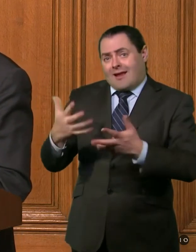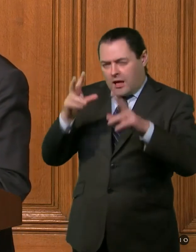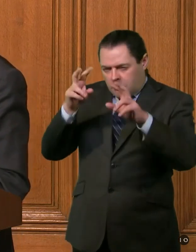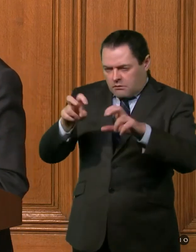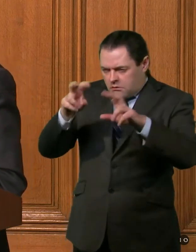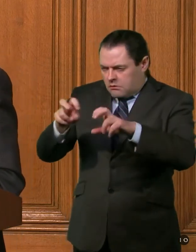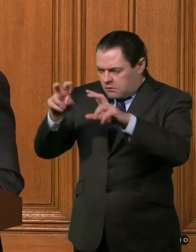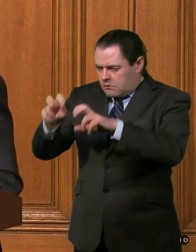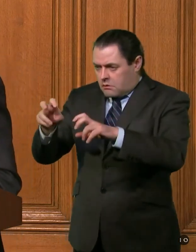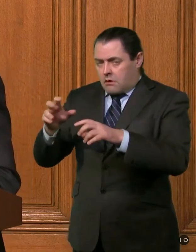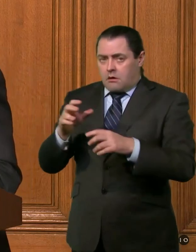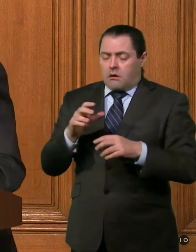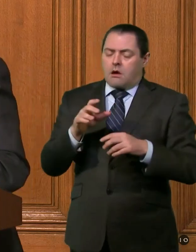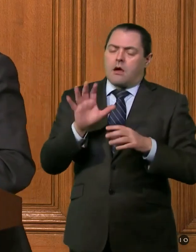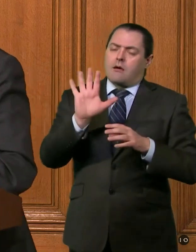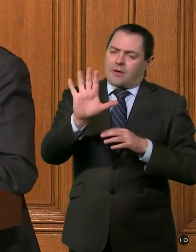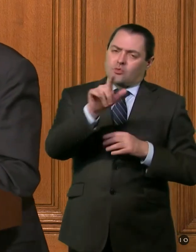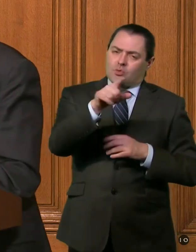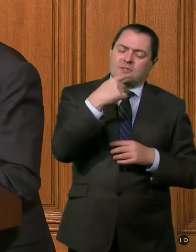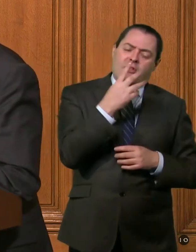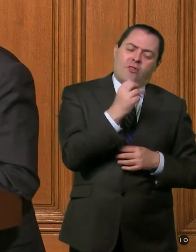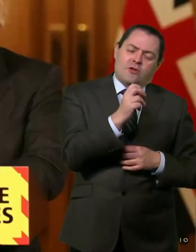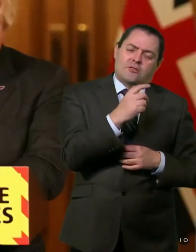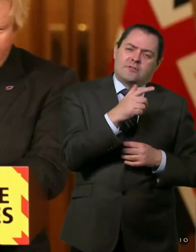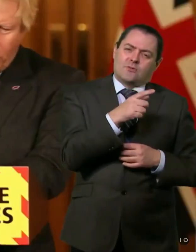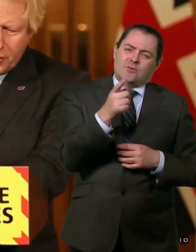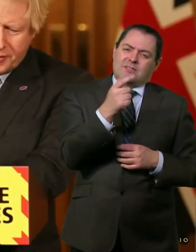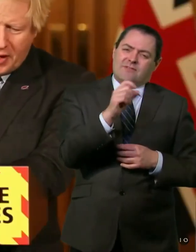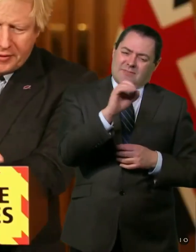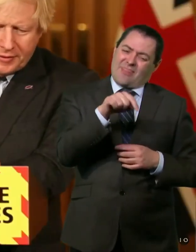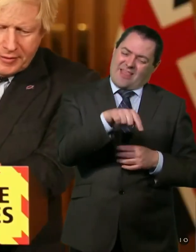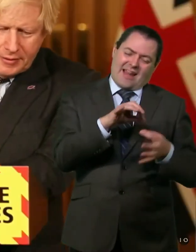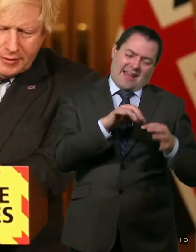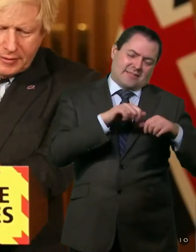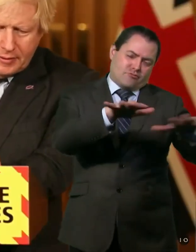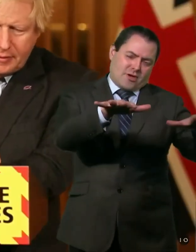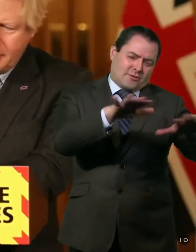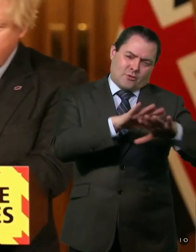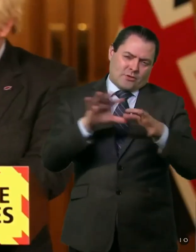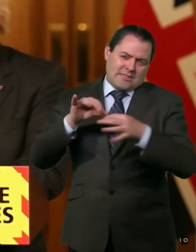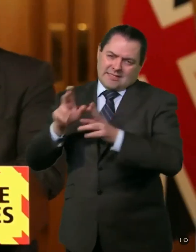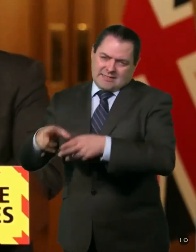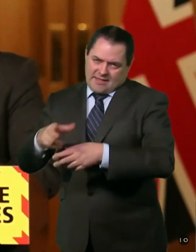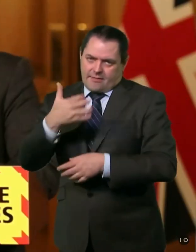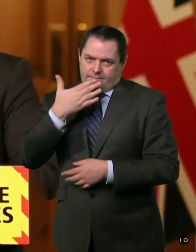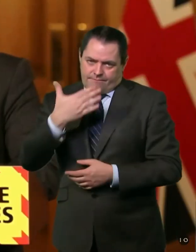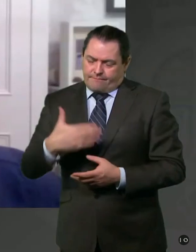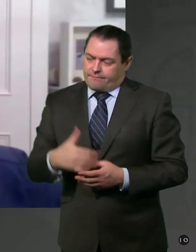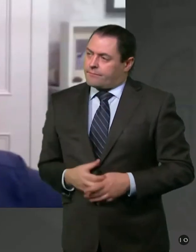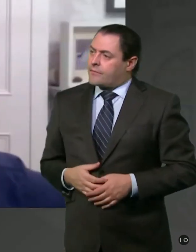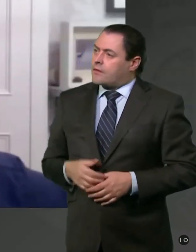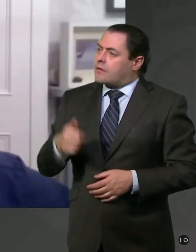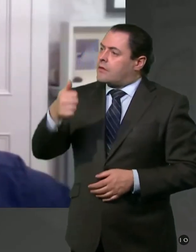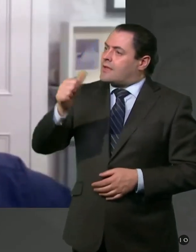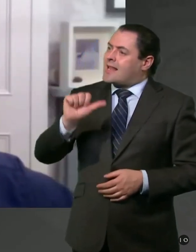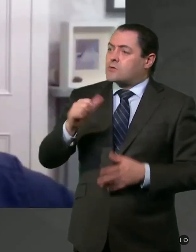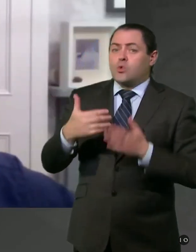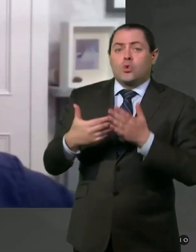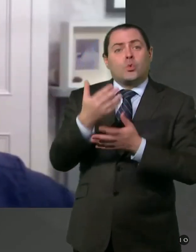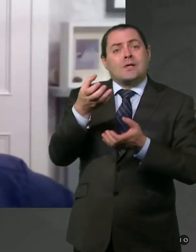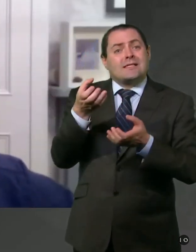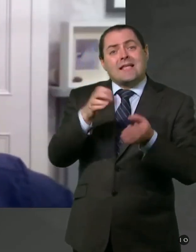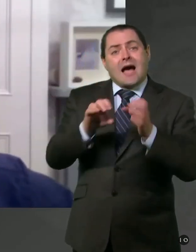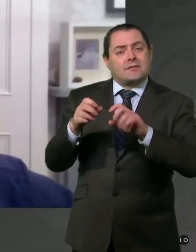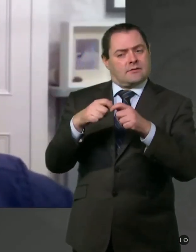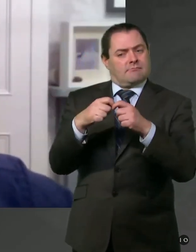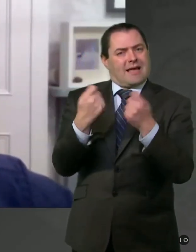and spread. Thanks, Dominic. Adam Vaughan, New Scientist. Good afternoon. I wanted to pick up on this point Carl and Tom raised